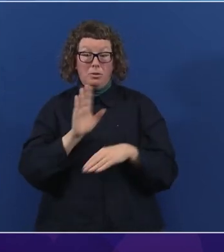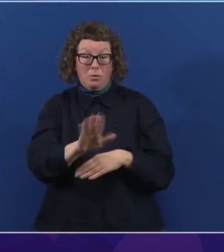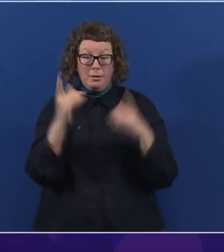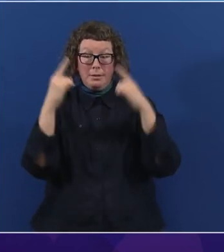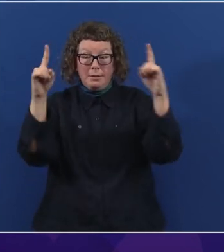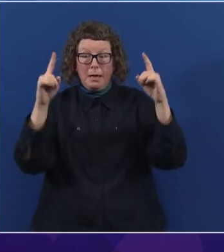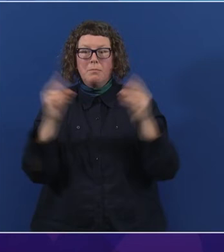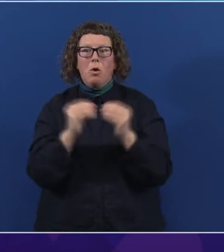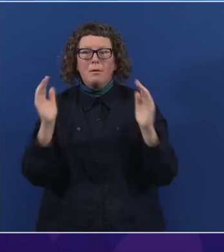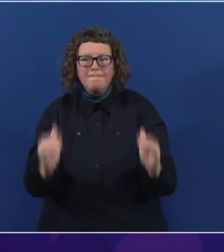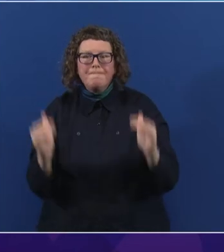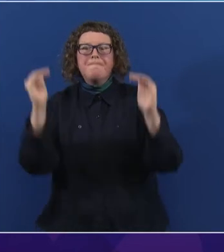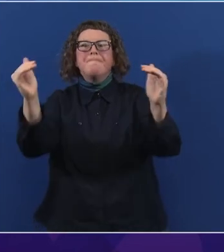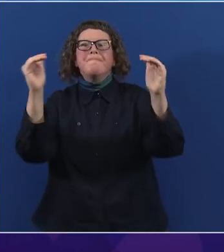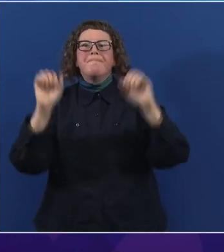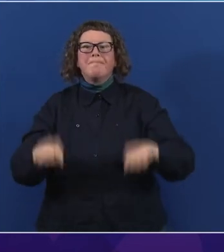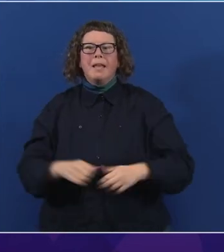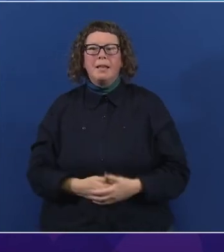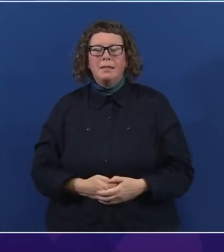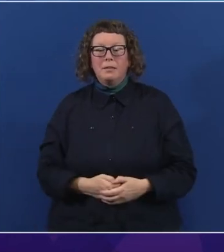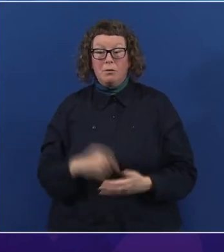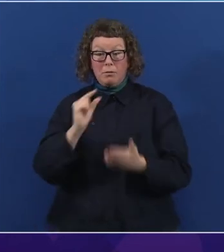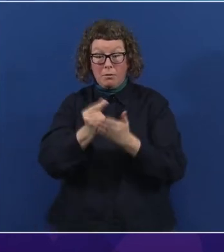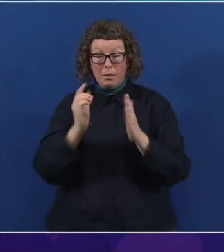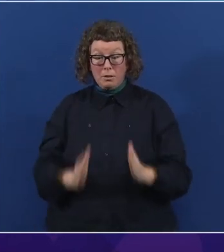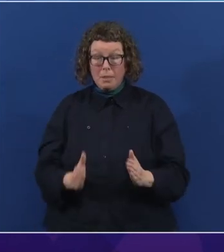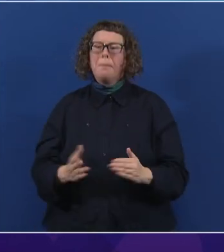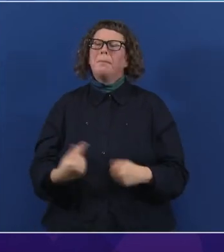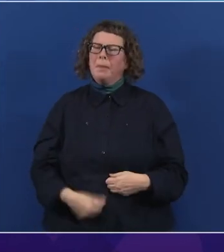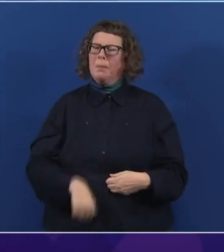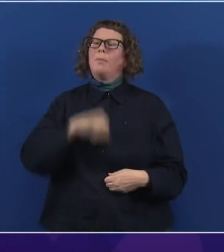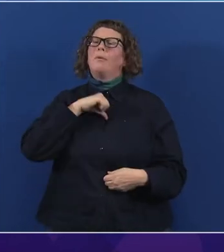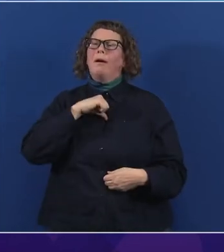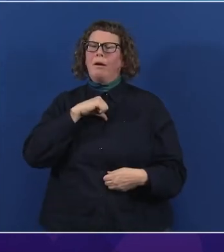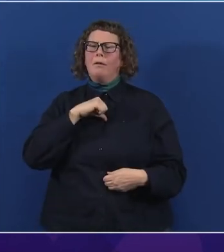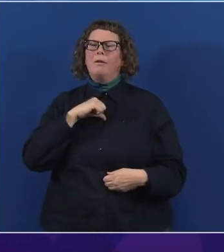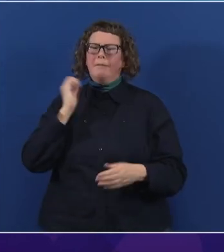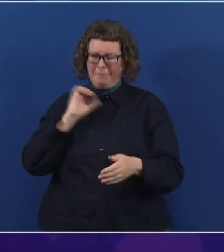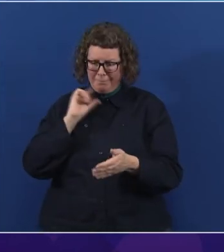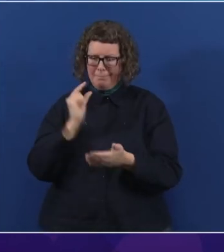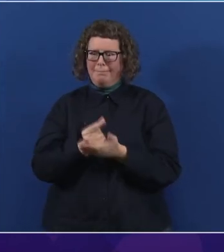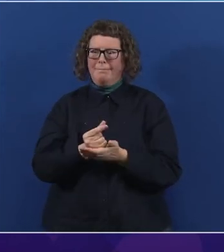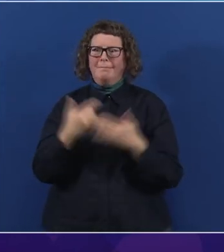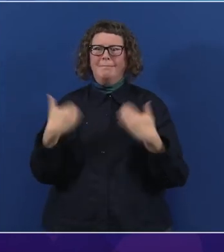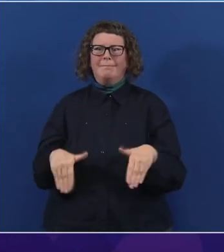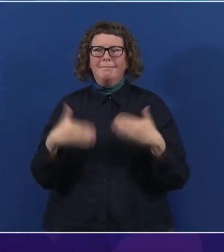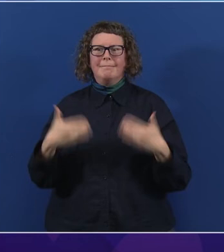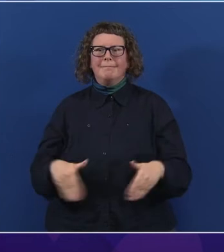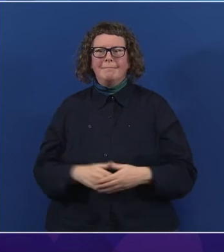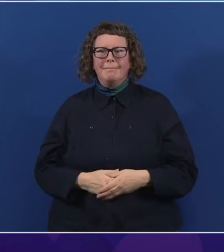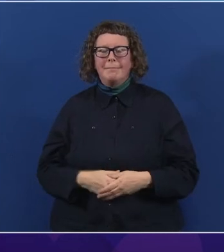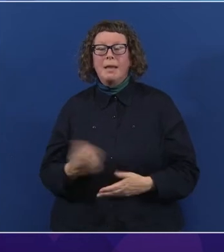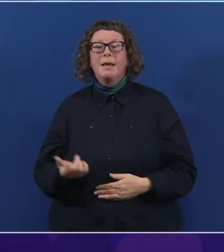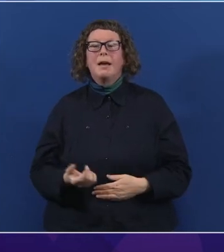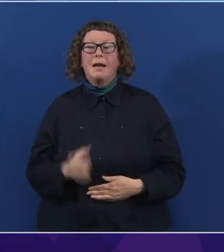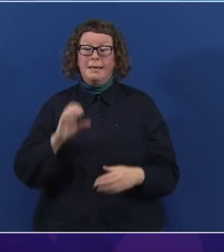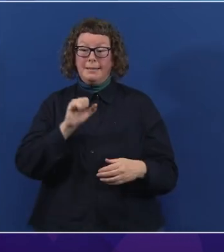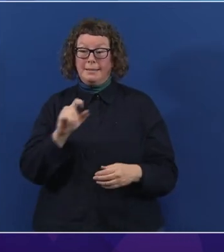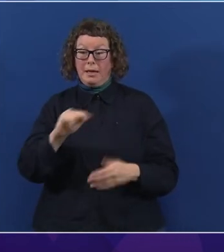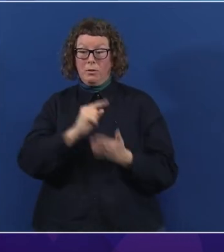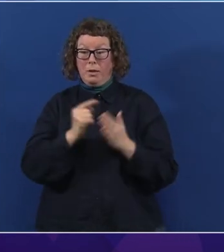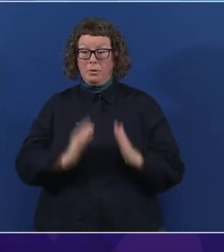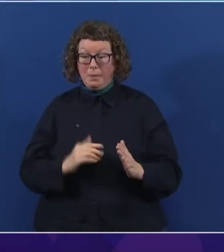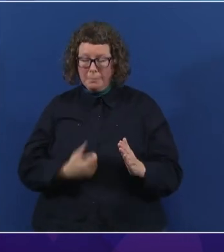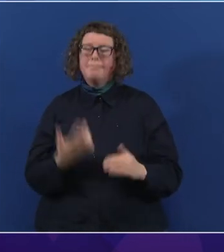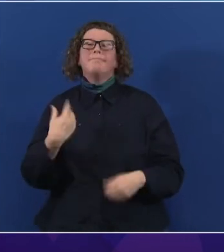successes. So graduates, be very proud of what you've achieved. Be proud to be a SAIT graduate.